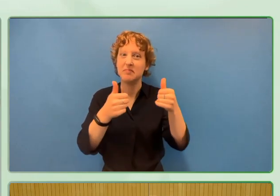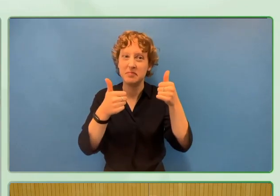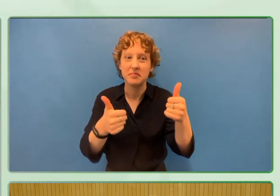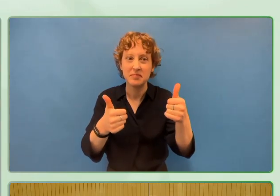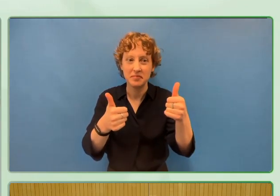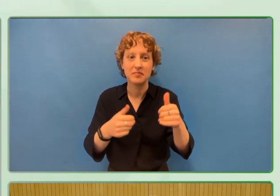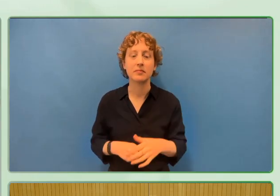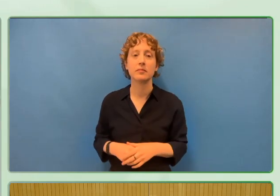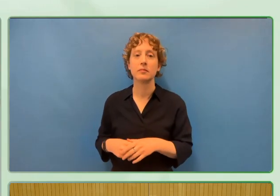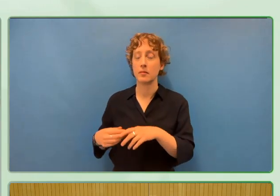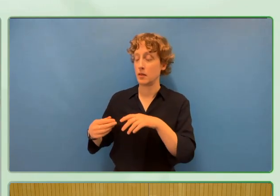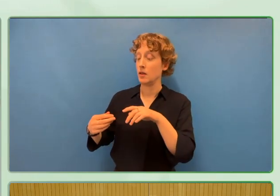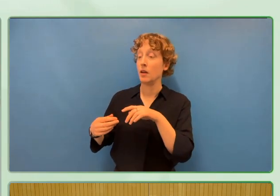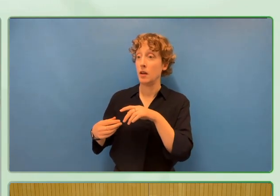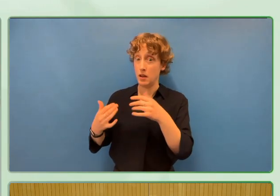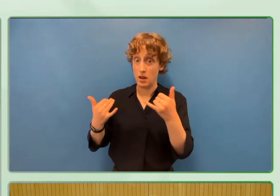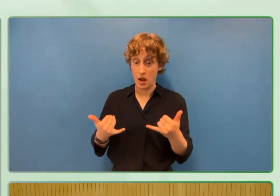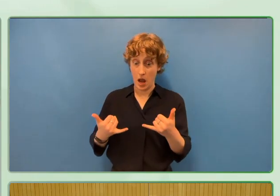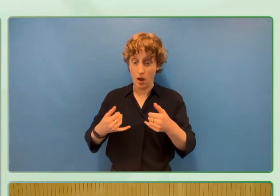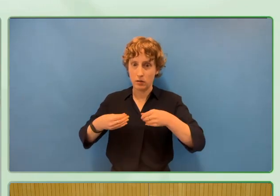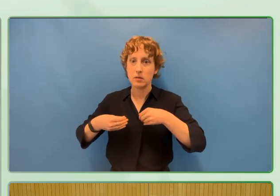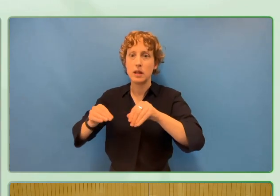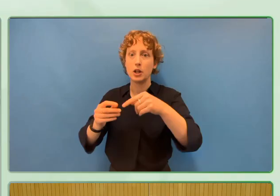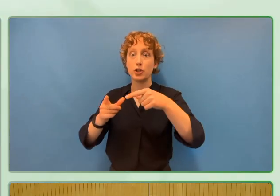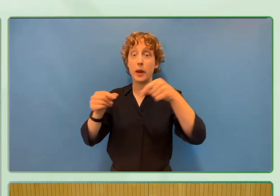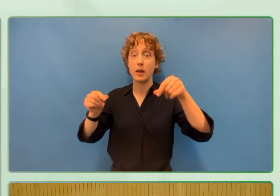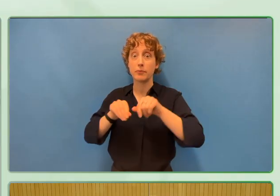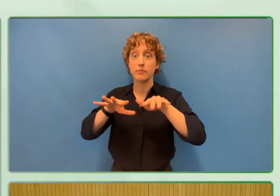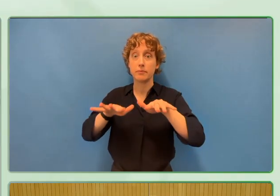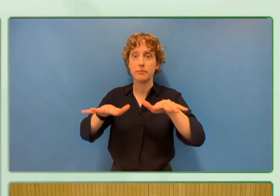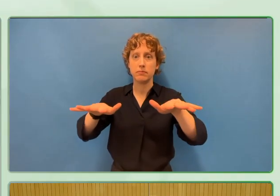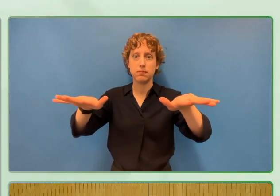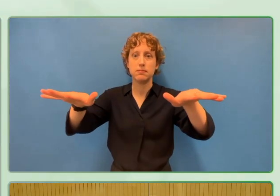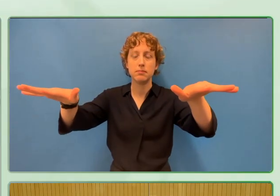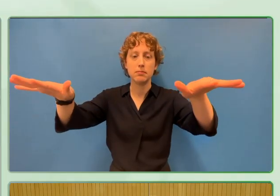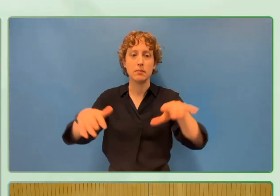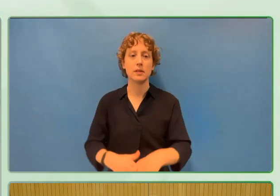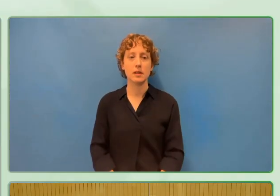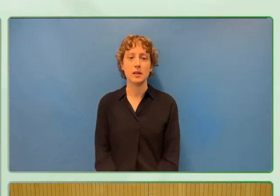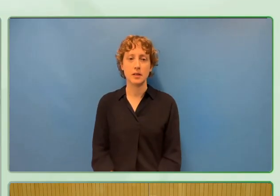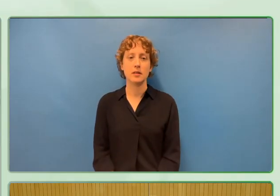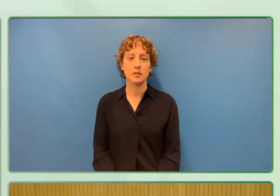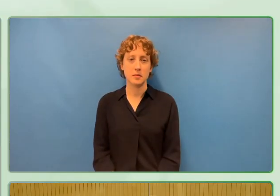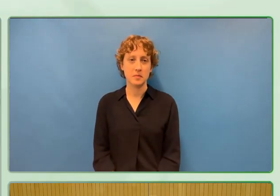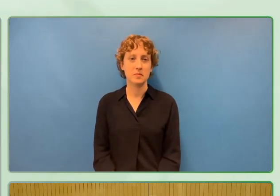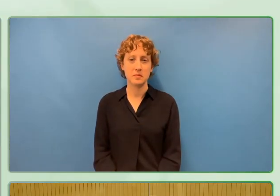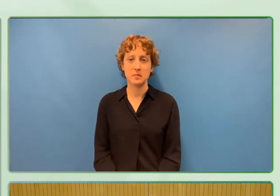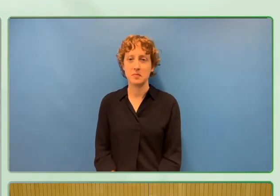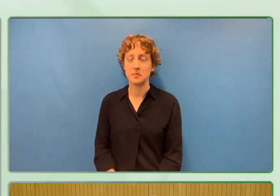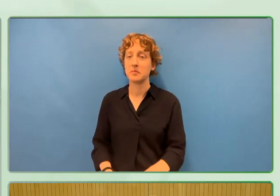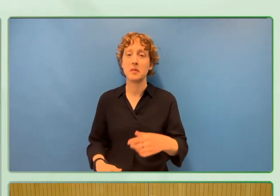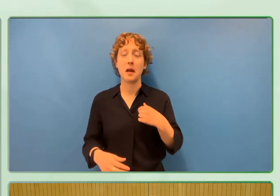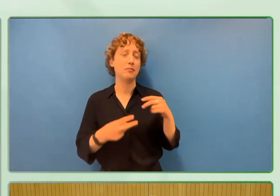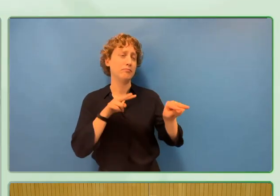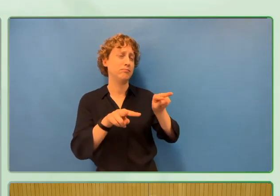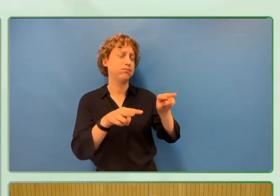and wherever. And really, really great moments with music, with karaoke, with art, and